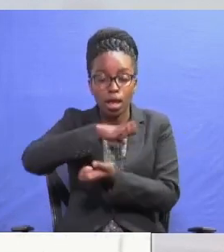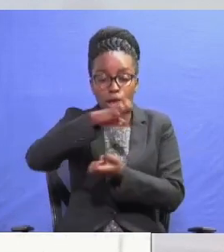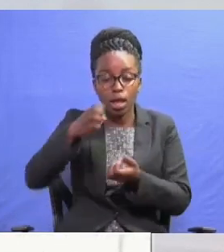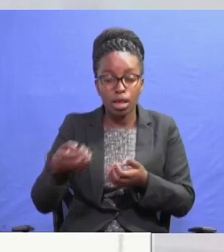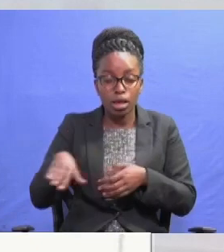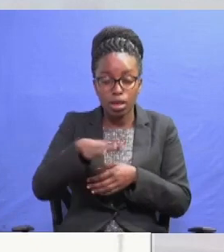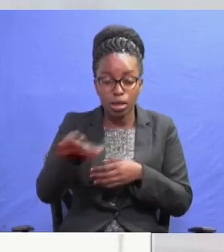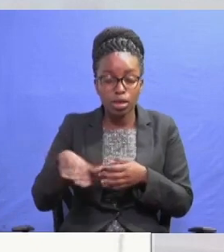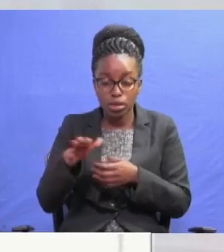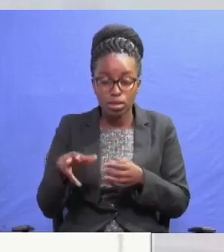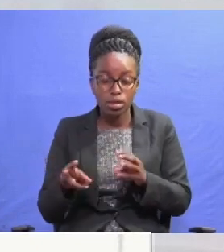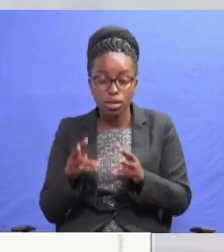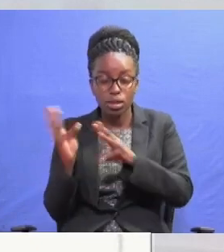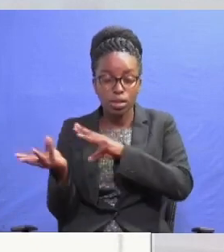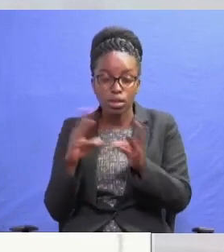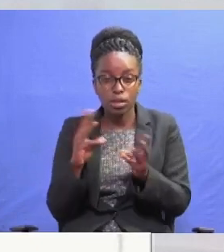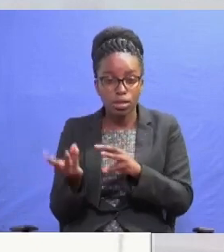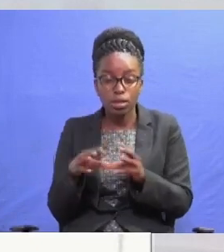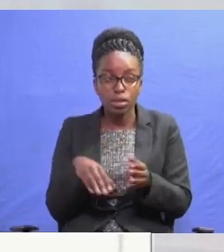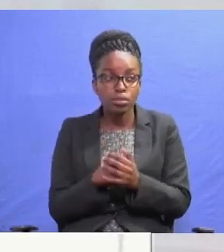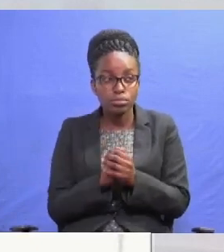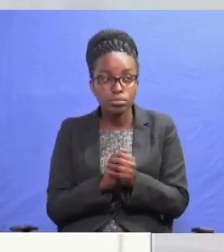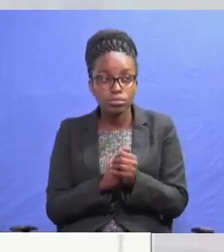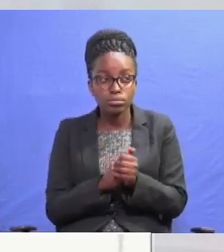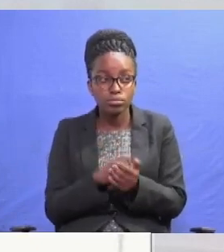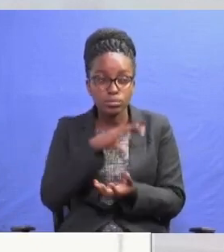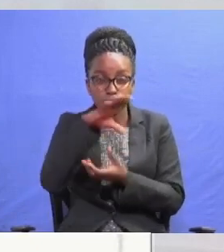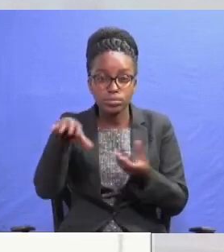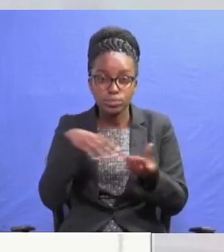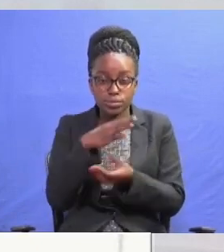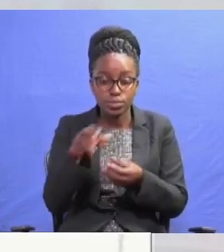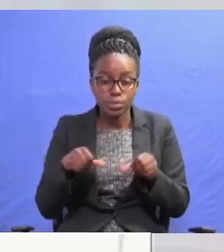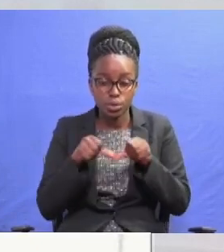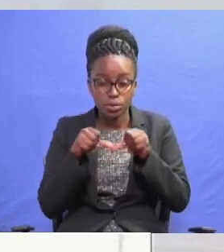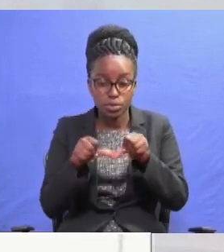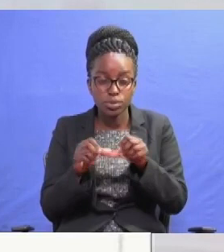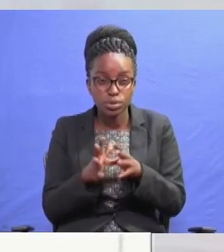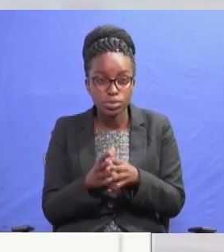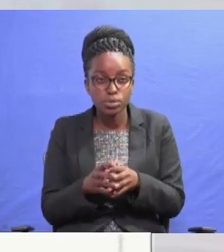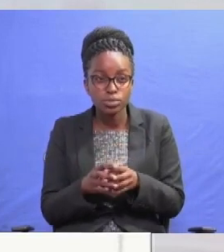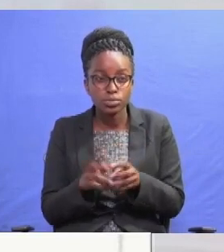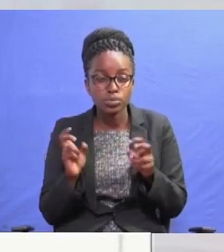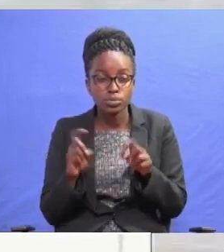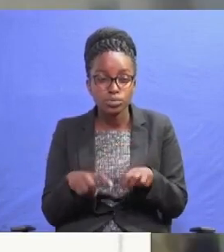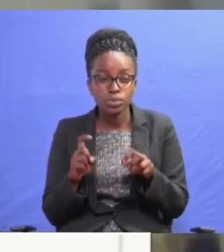Kenyatta University. Prof, thank you so much for making time, and it's good to see you today.